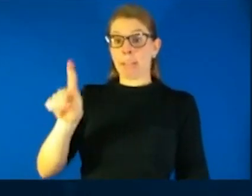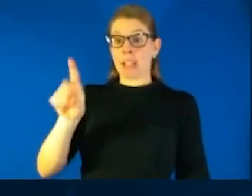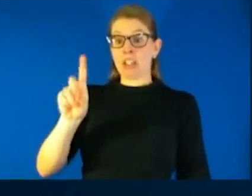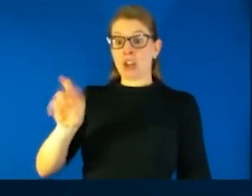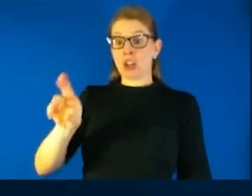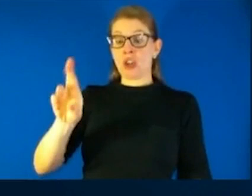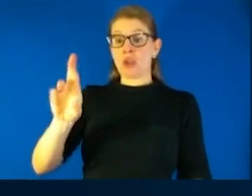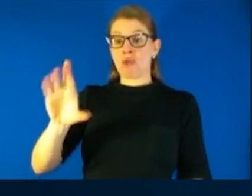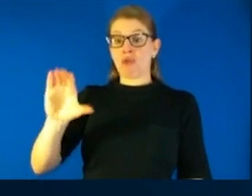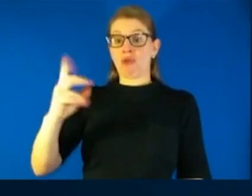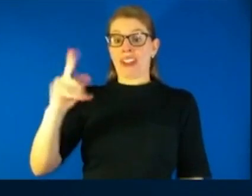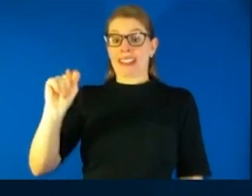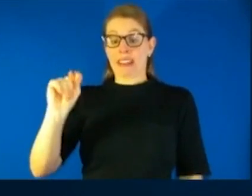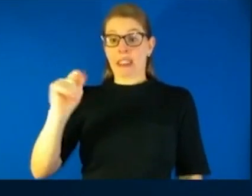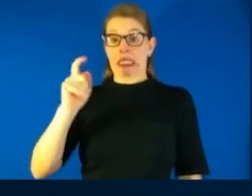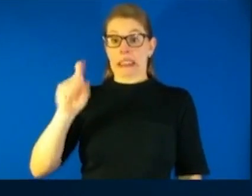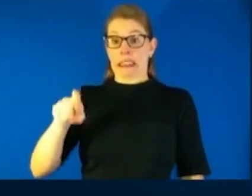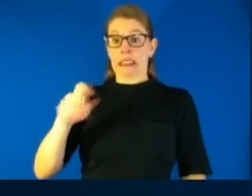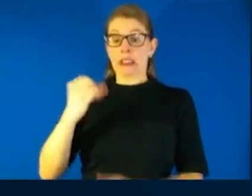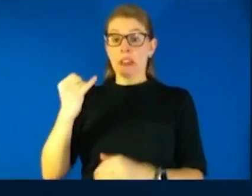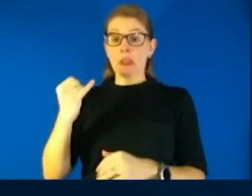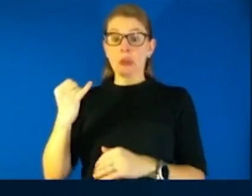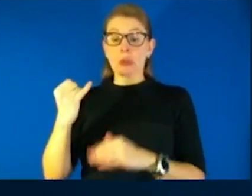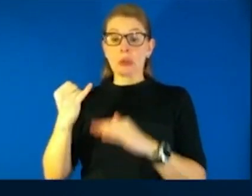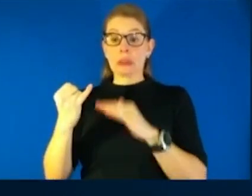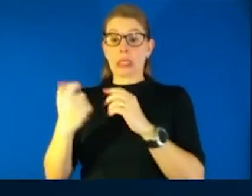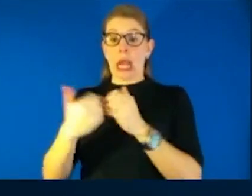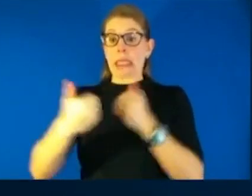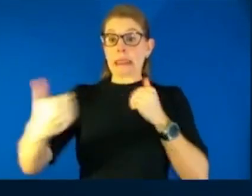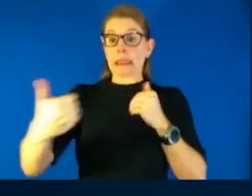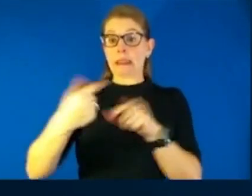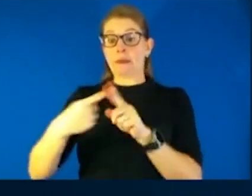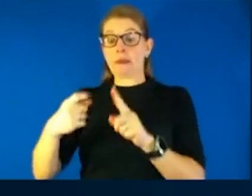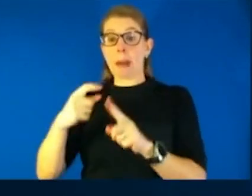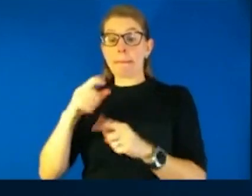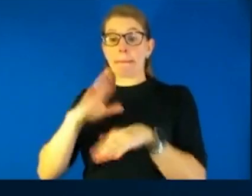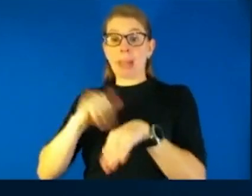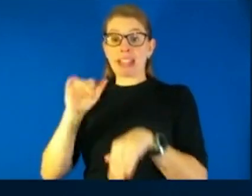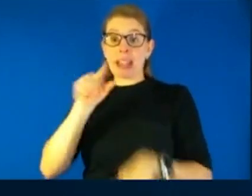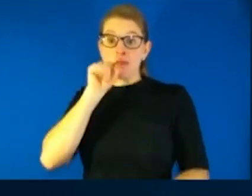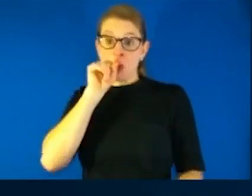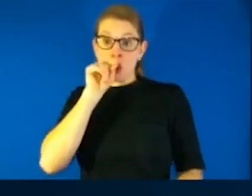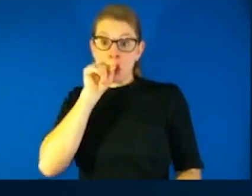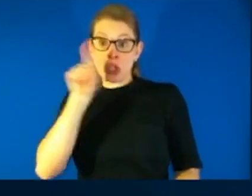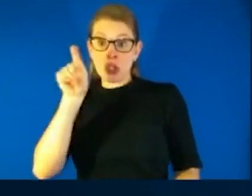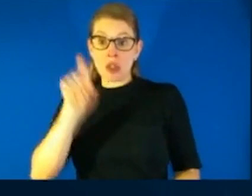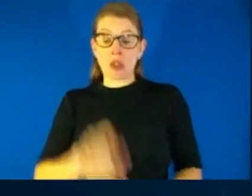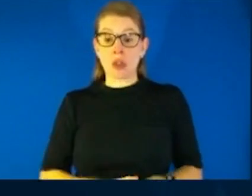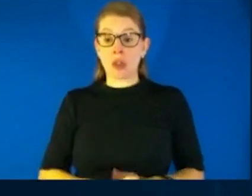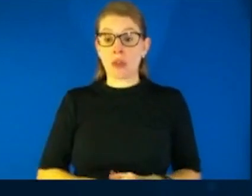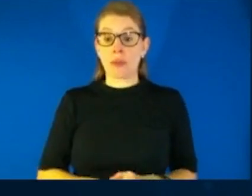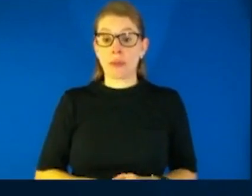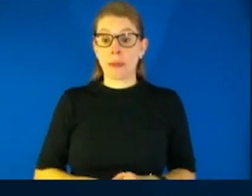isolate from pets like birds? You said with cats and dogs, same goes for birds?